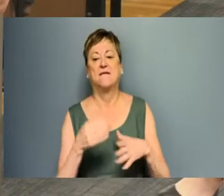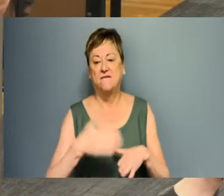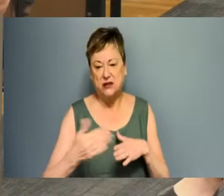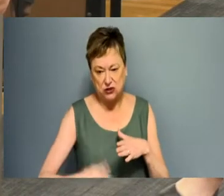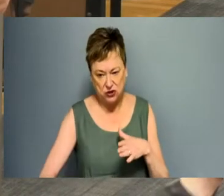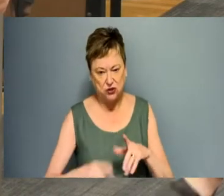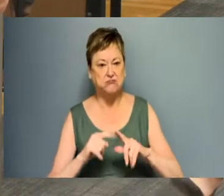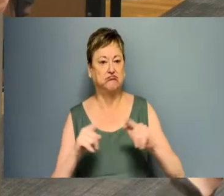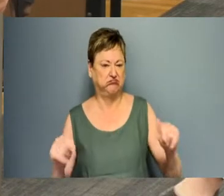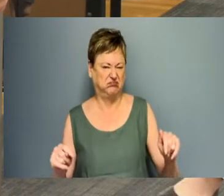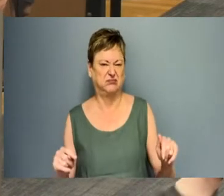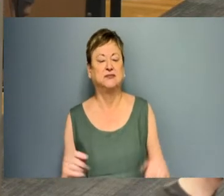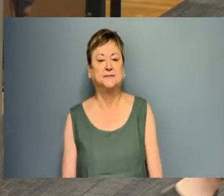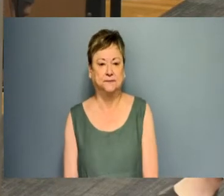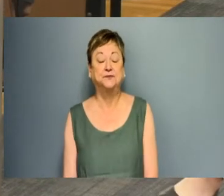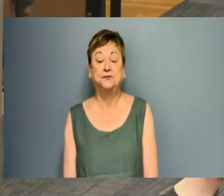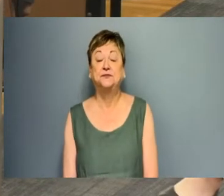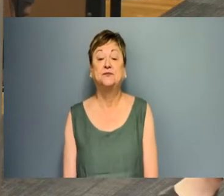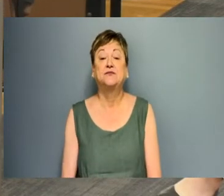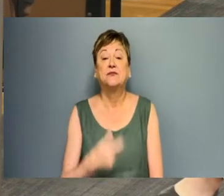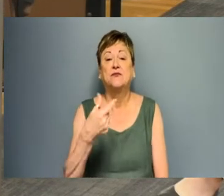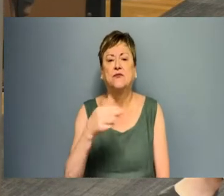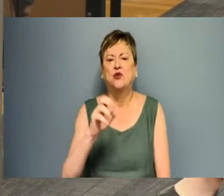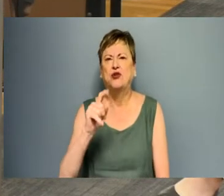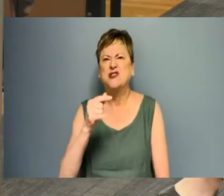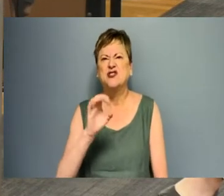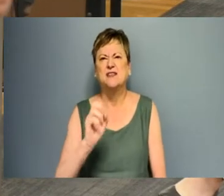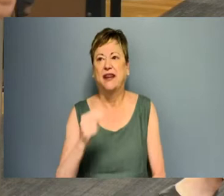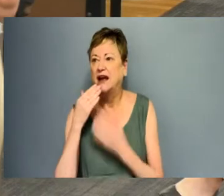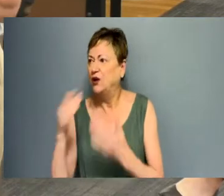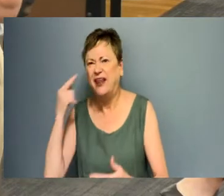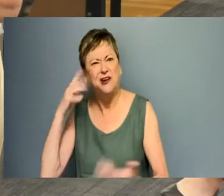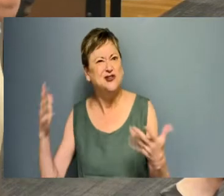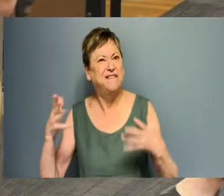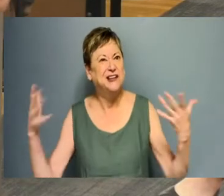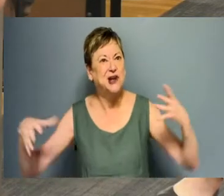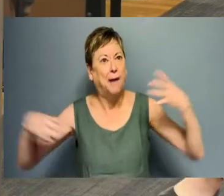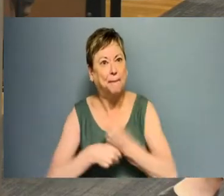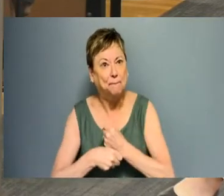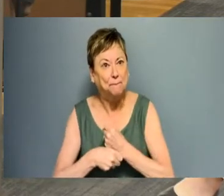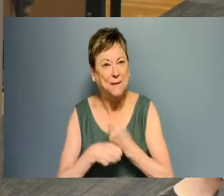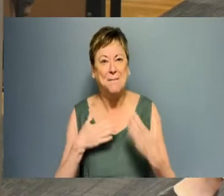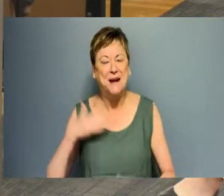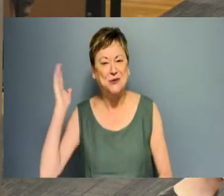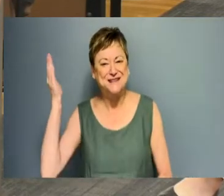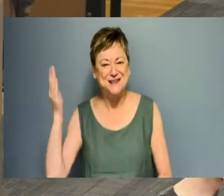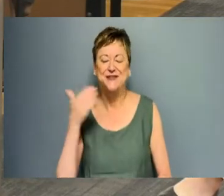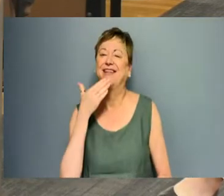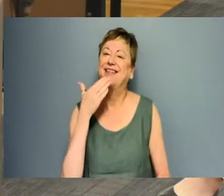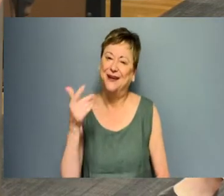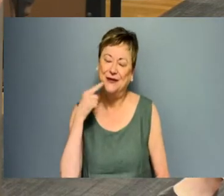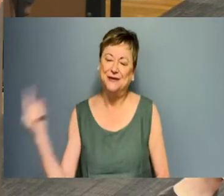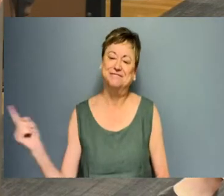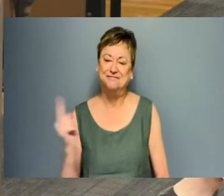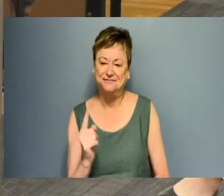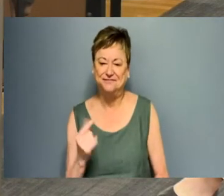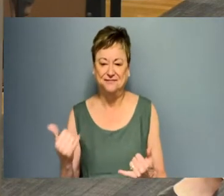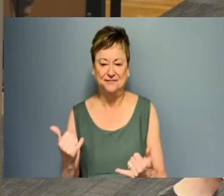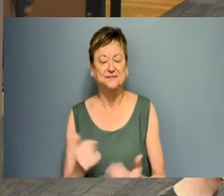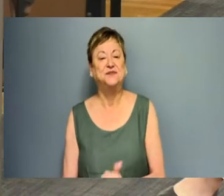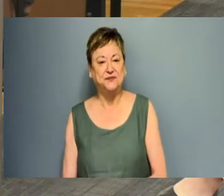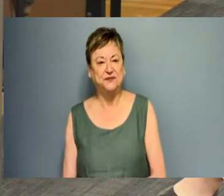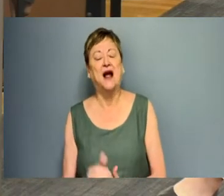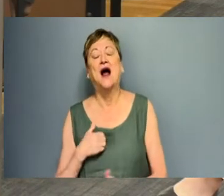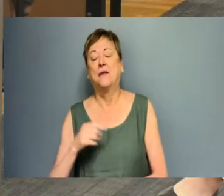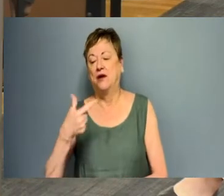else. So, Gretchen, thank you. I think you just gave my presentation. Well, I saw it. Thank you so much for having me here today.